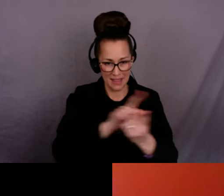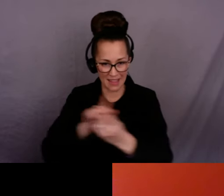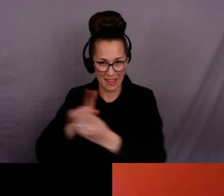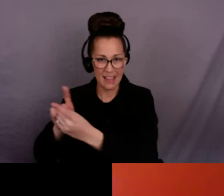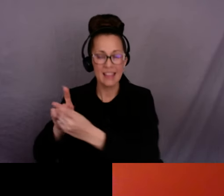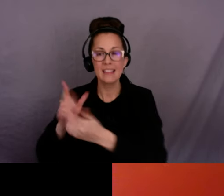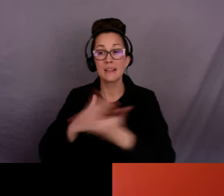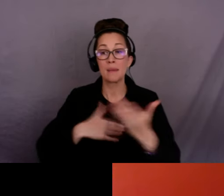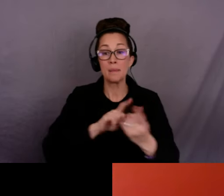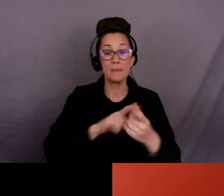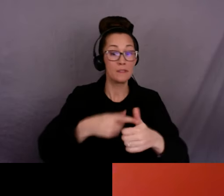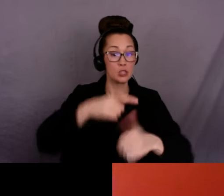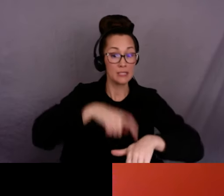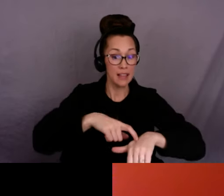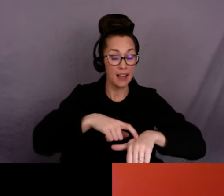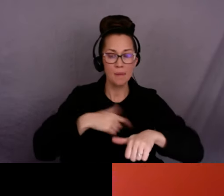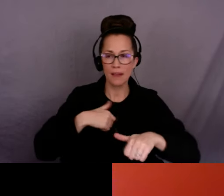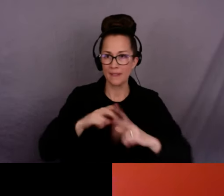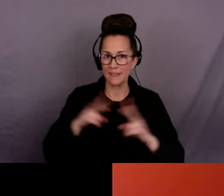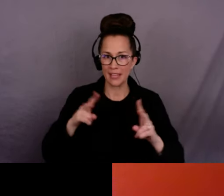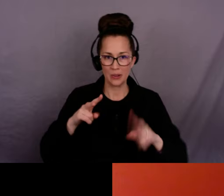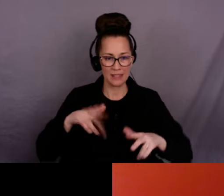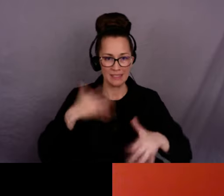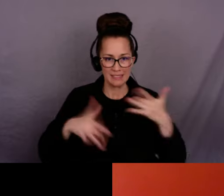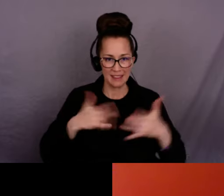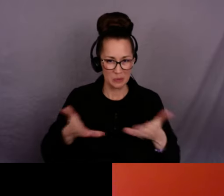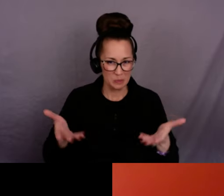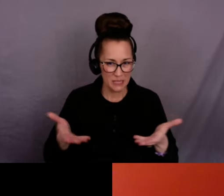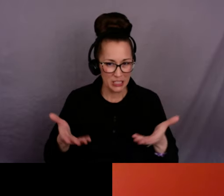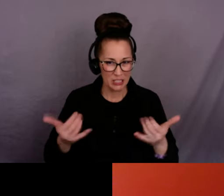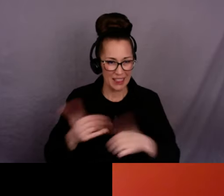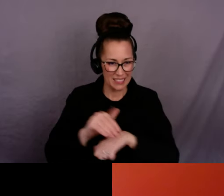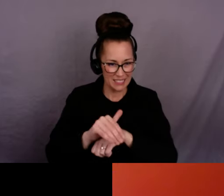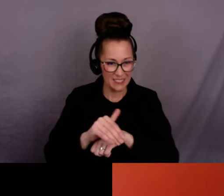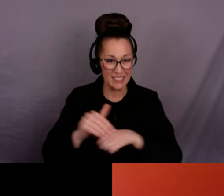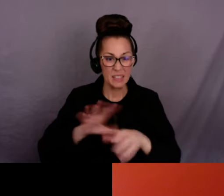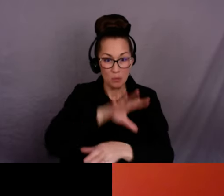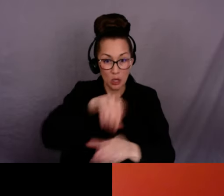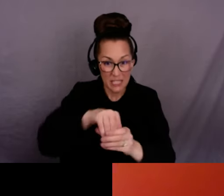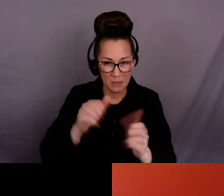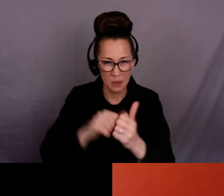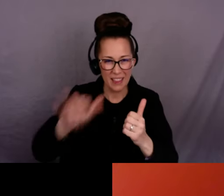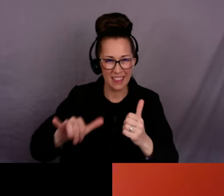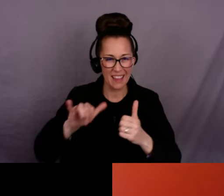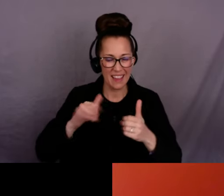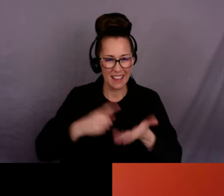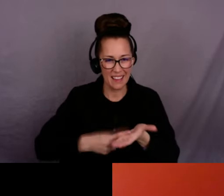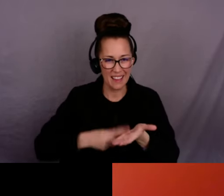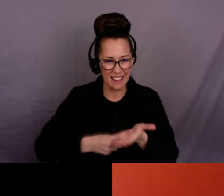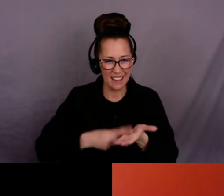are meeting for the first time, and I'm very excited to be here this evening participating in this discussion, and happy to stay